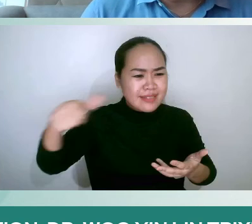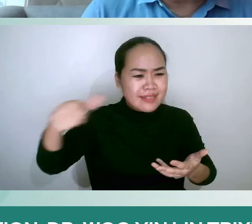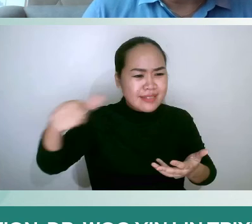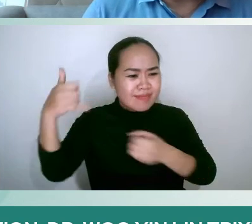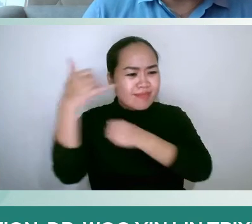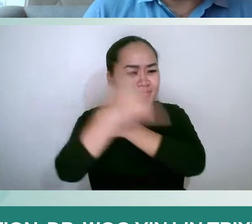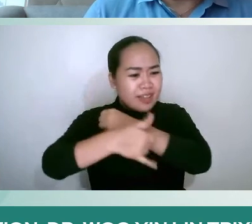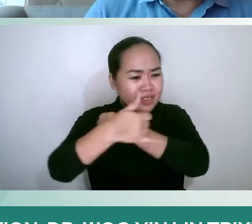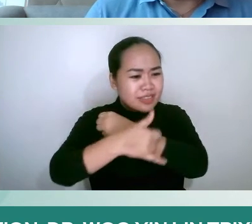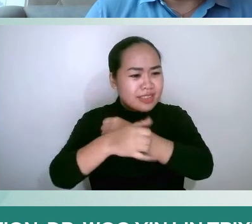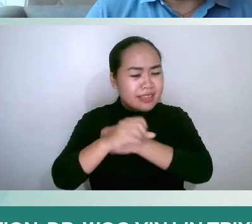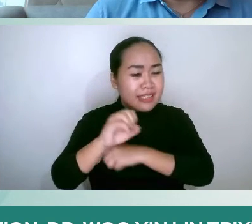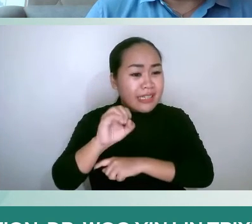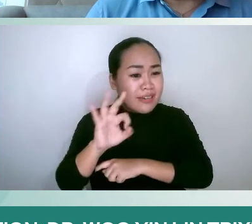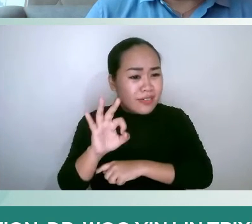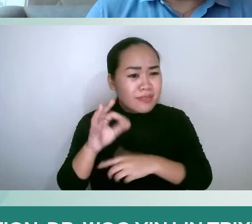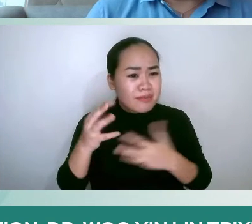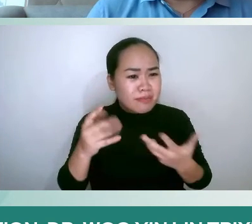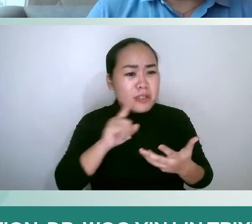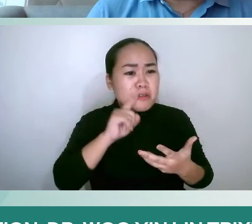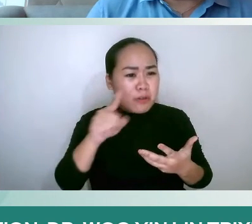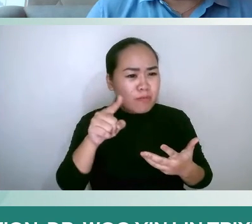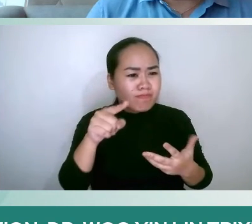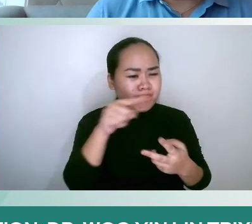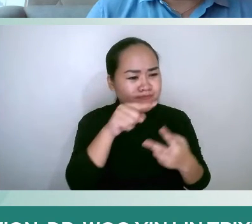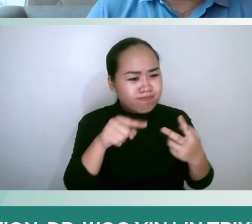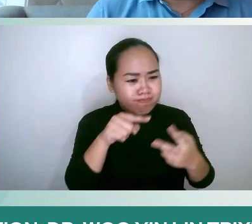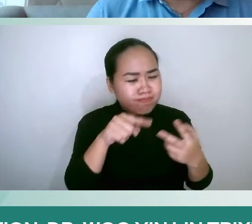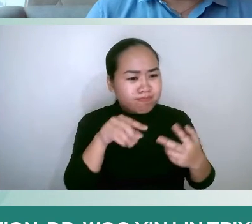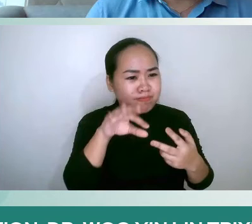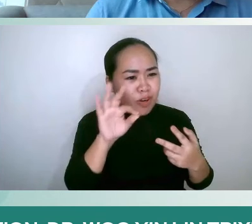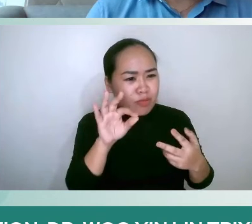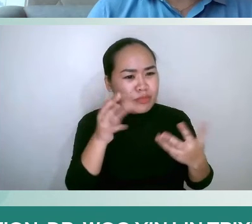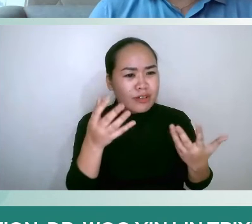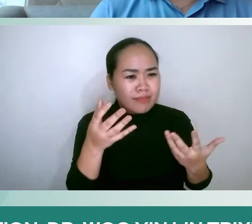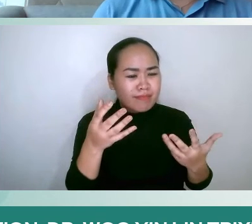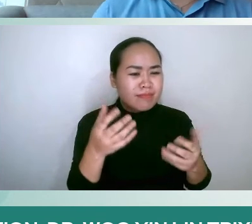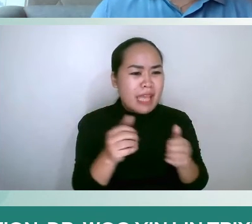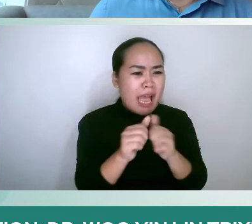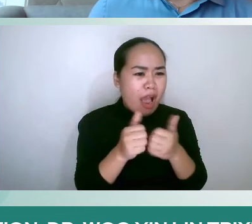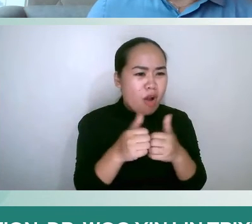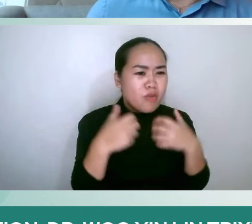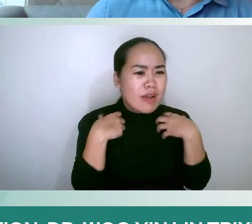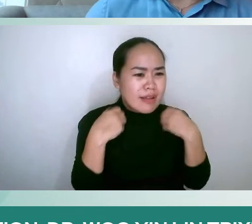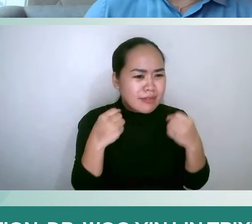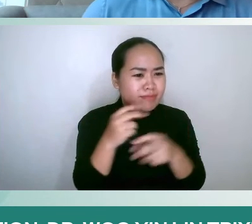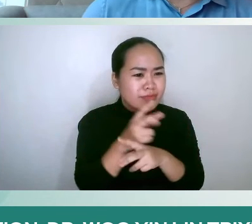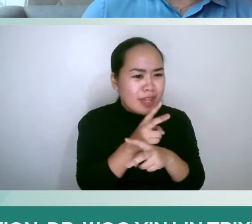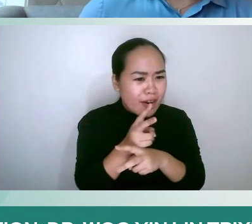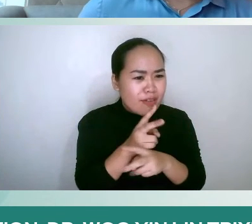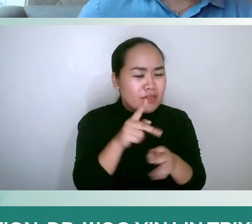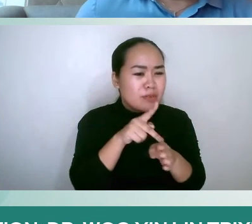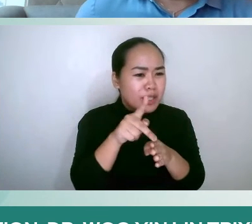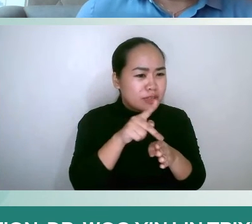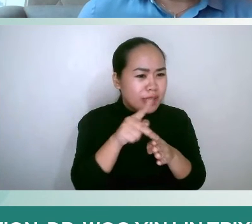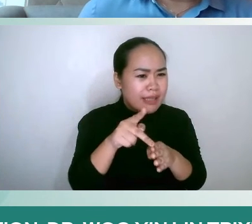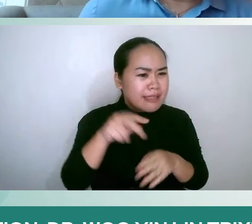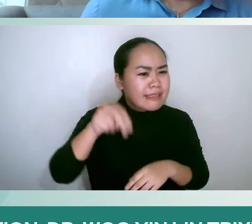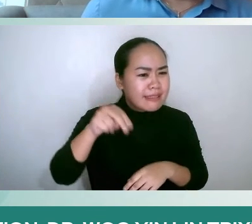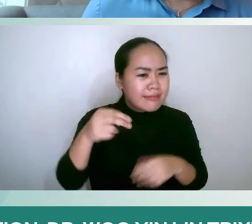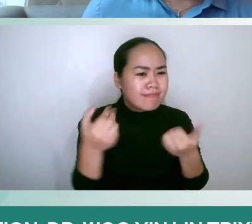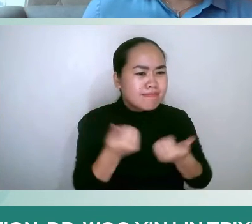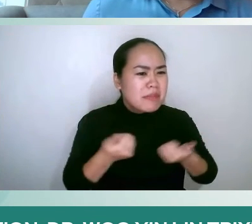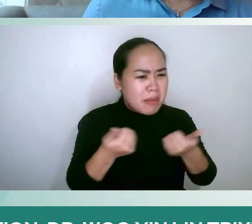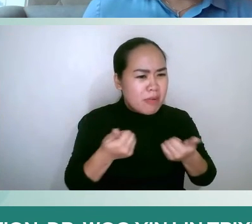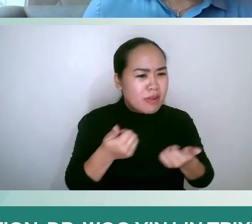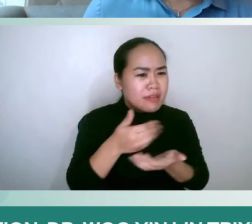if the option of a healthcare professional and of self-sampling must be made available, because some